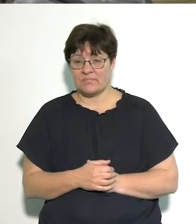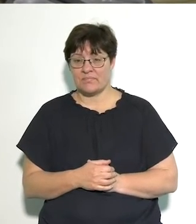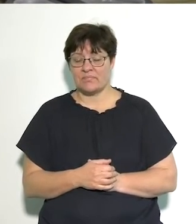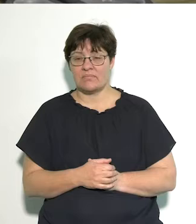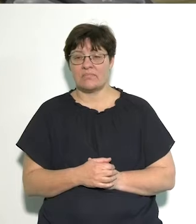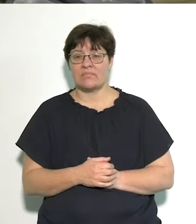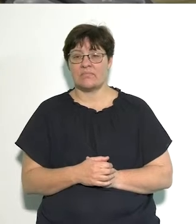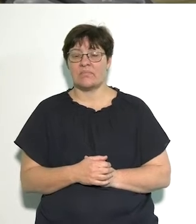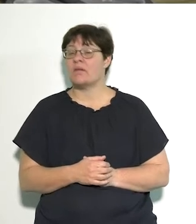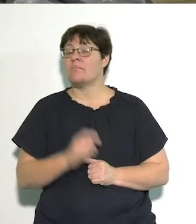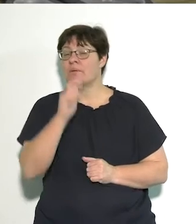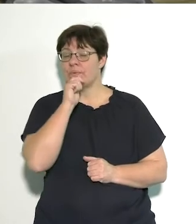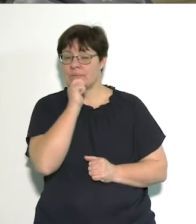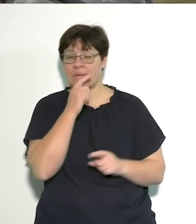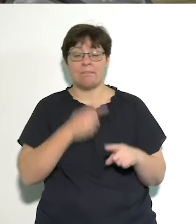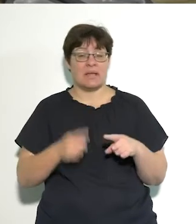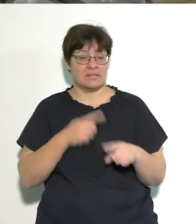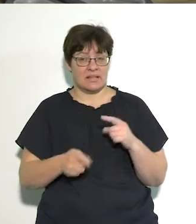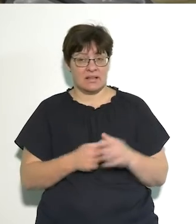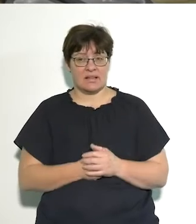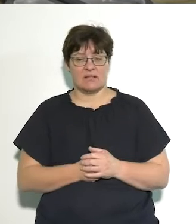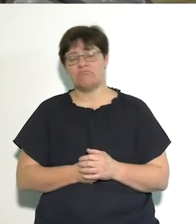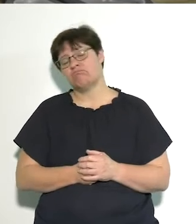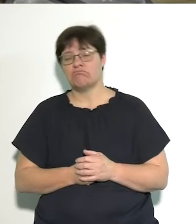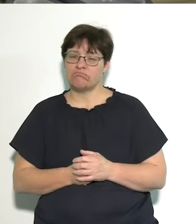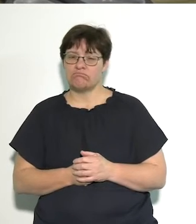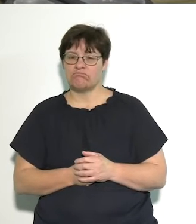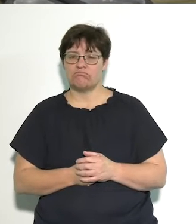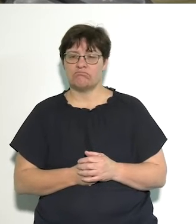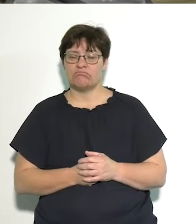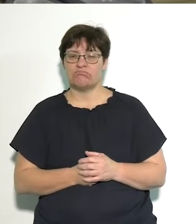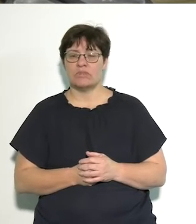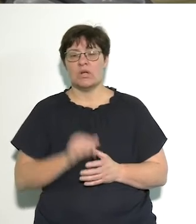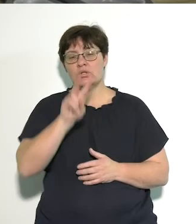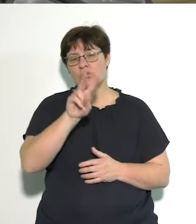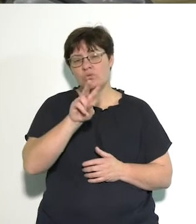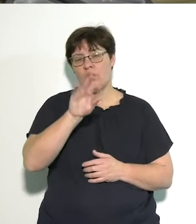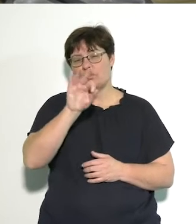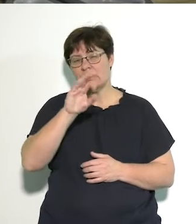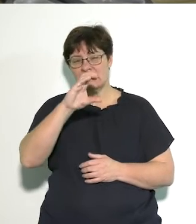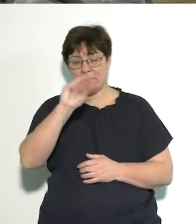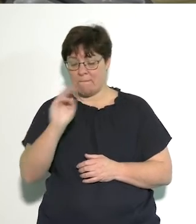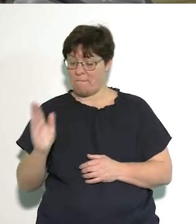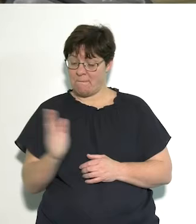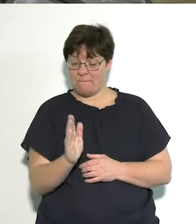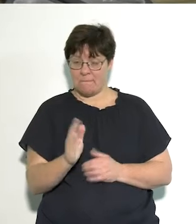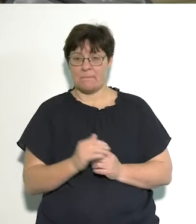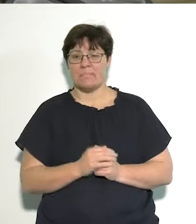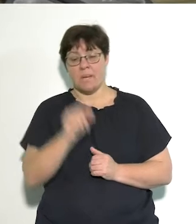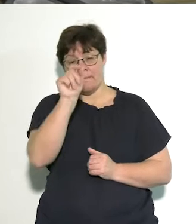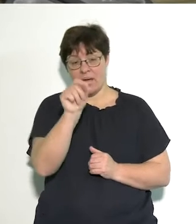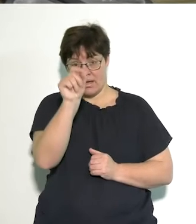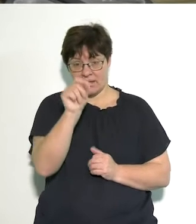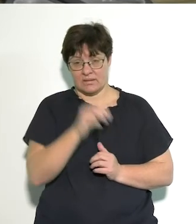middle, and then you're going to be using your pencil. Go about 2 or 3 centimeters in and make a